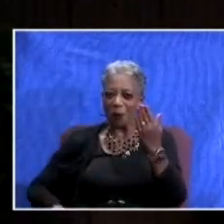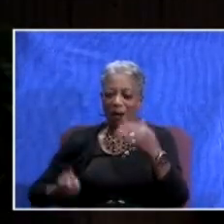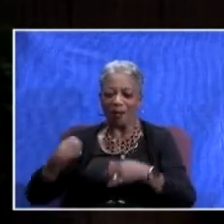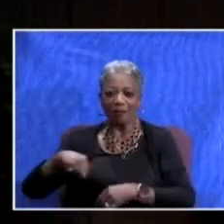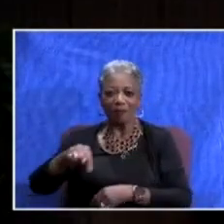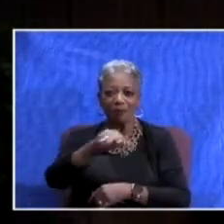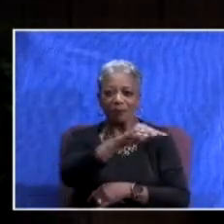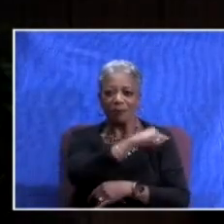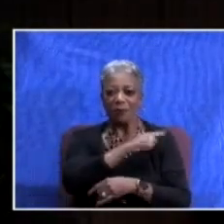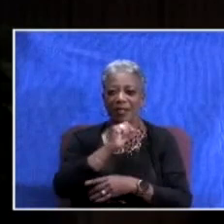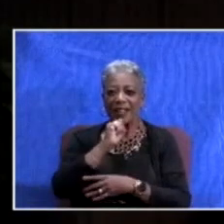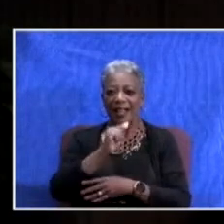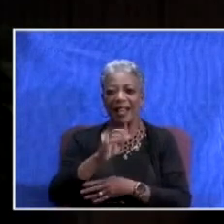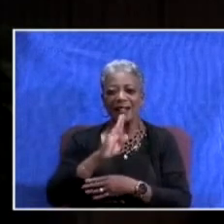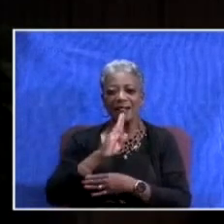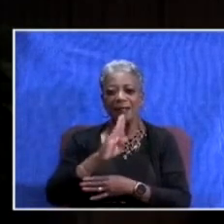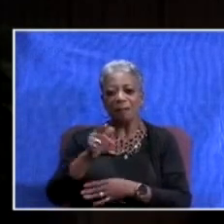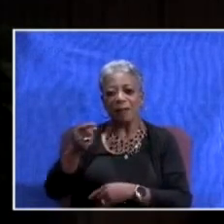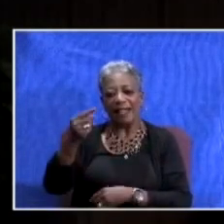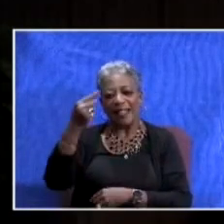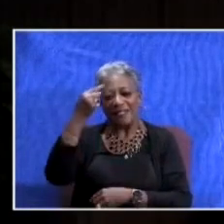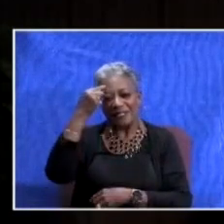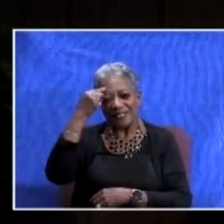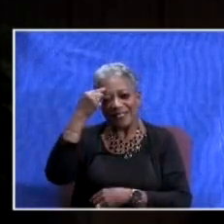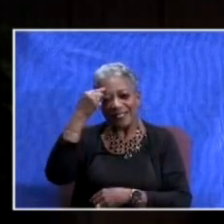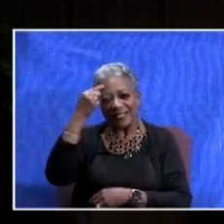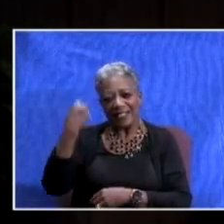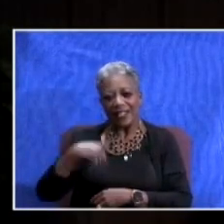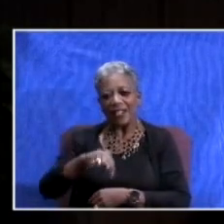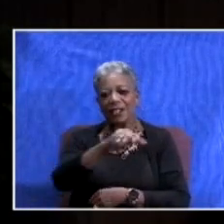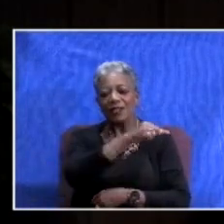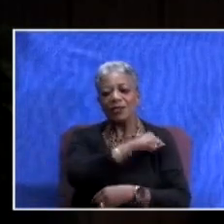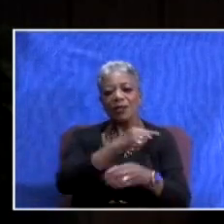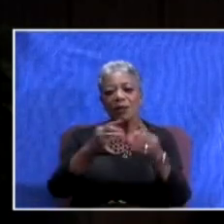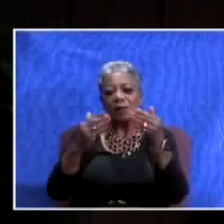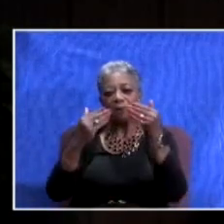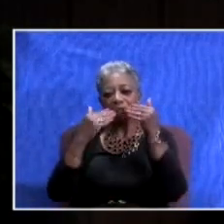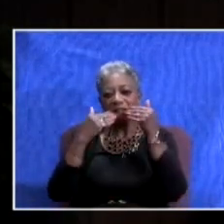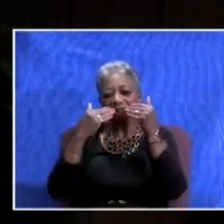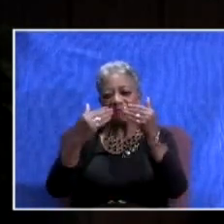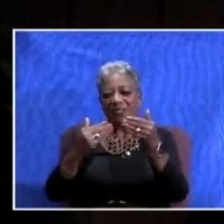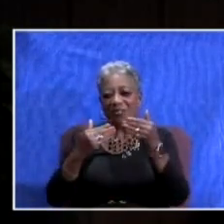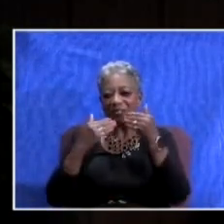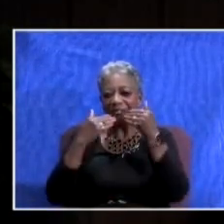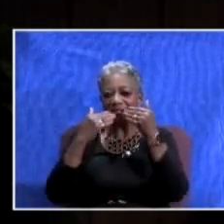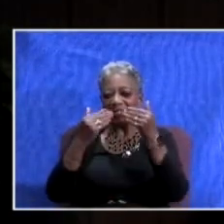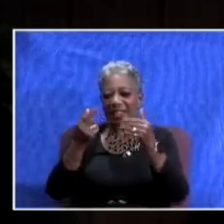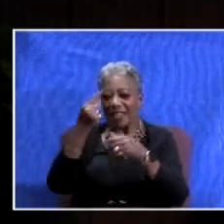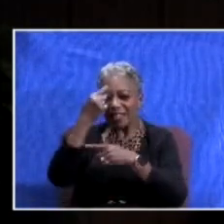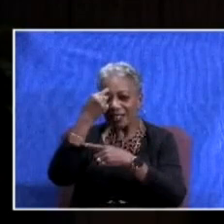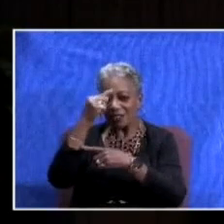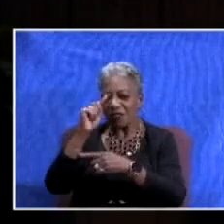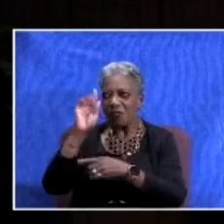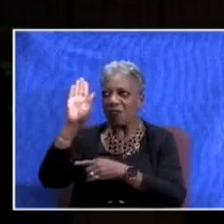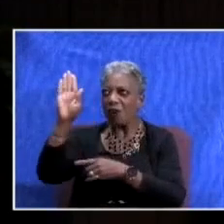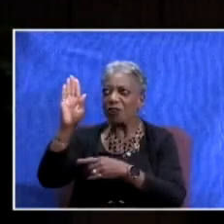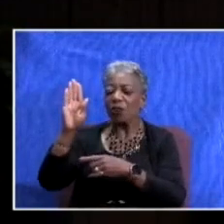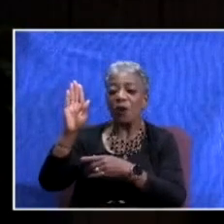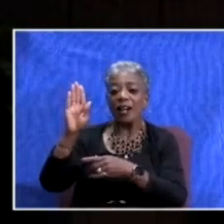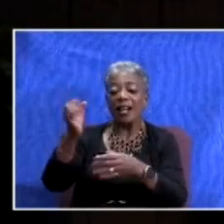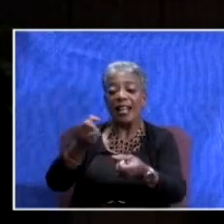So we say thank you. Thank you not only what you've done for us, but thank you what you've done for our